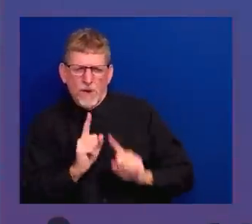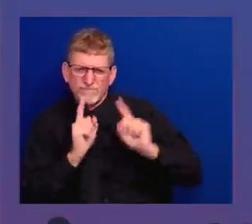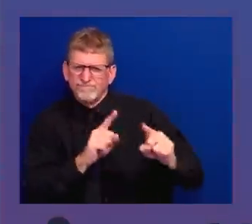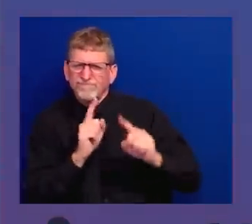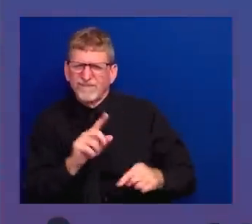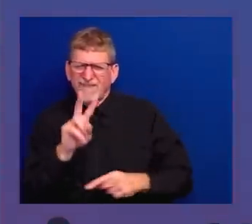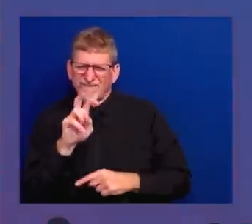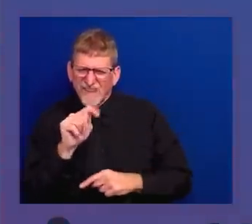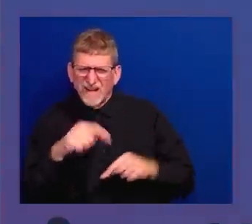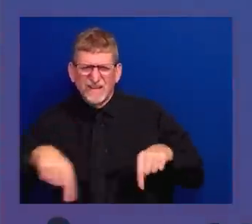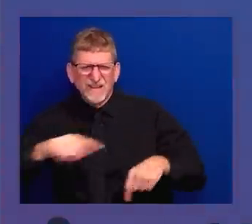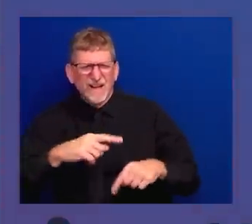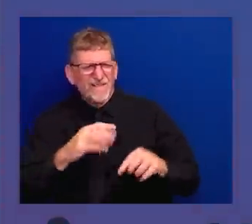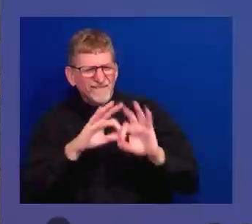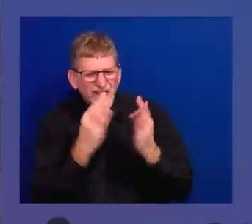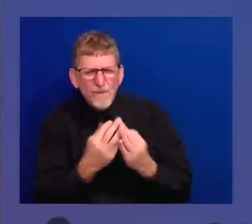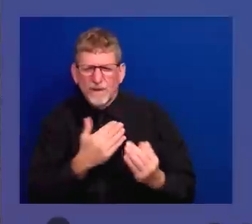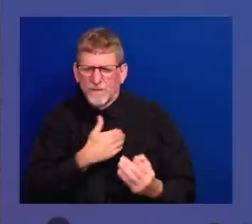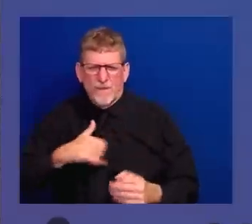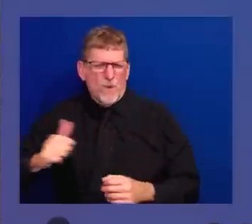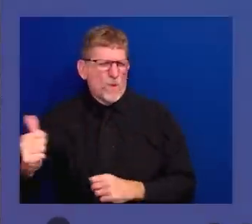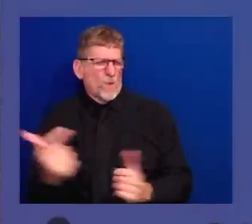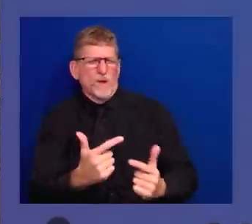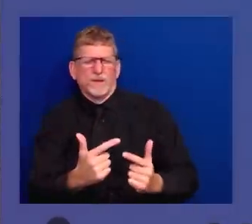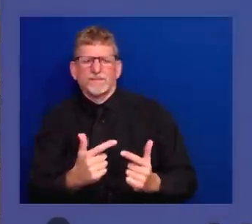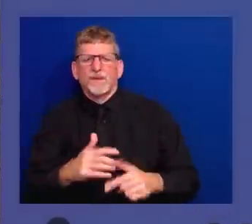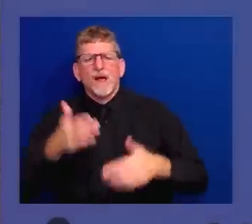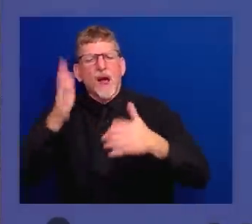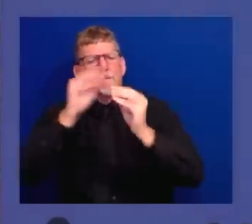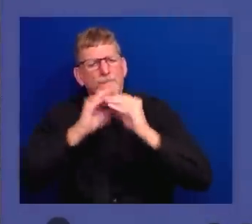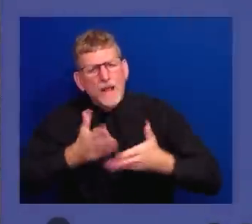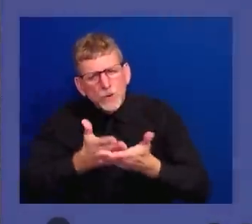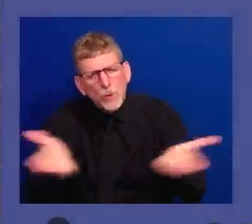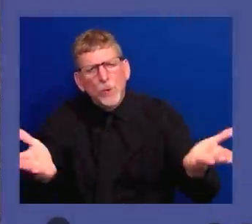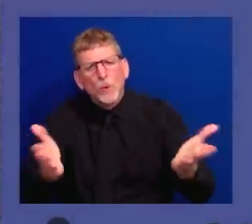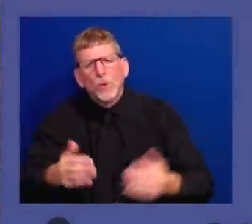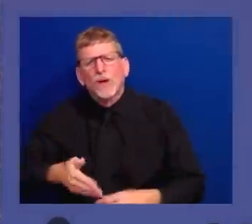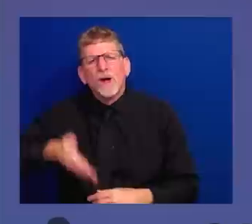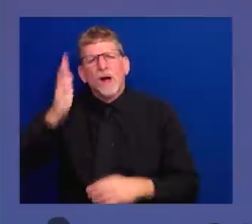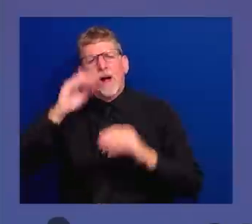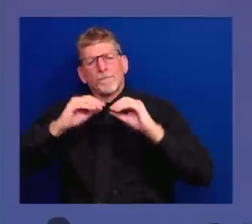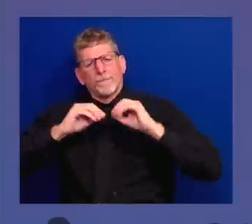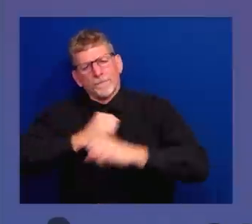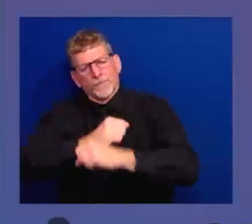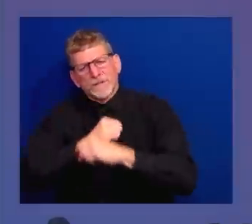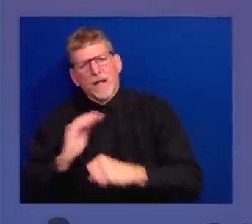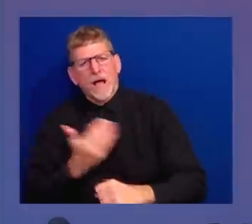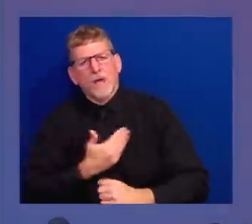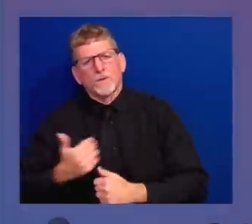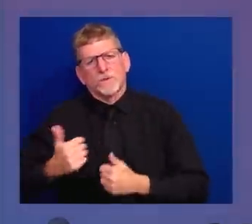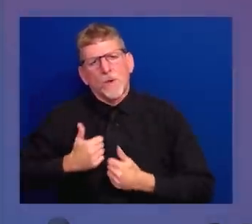May God bless you all, and may God protect our troops. Thank you for all you do.